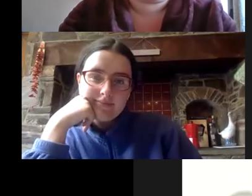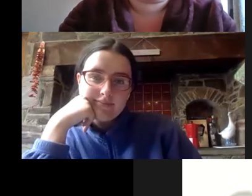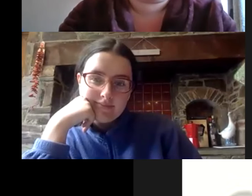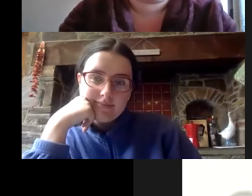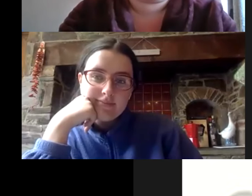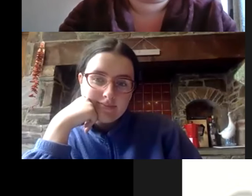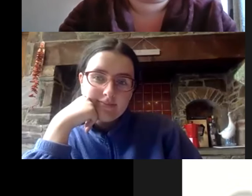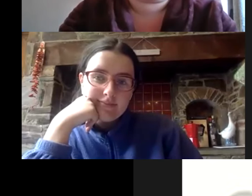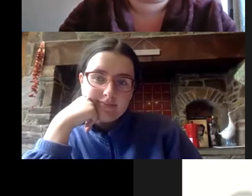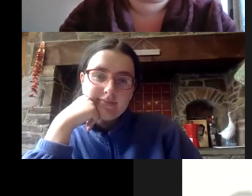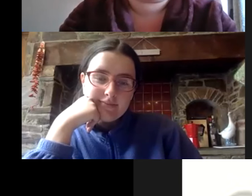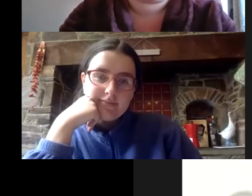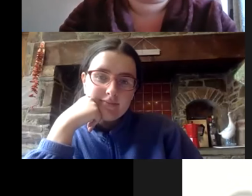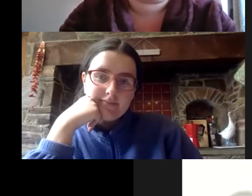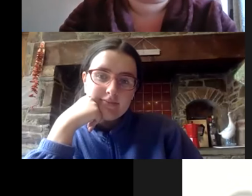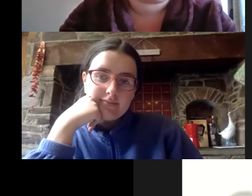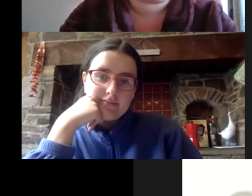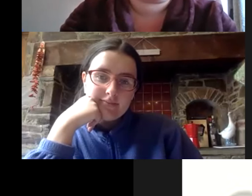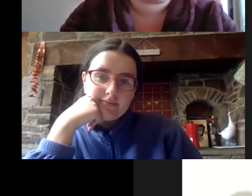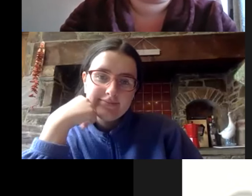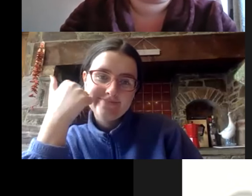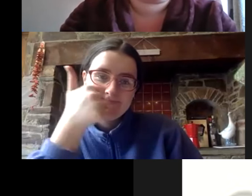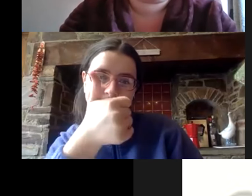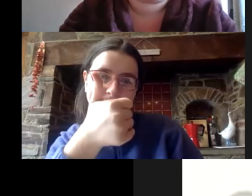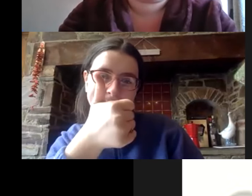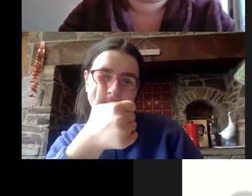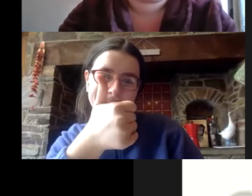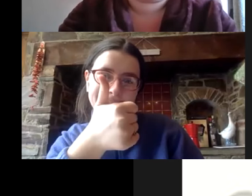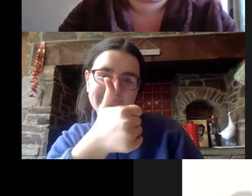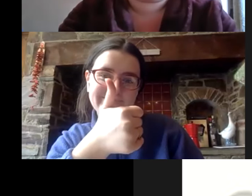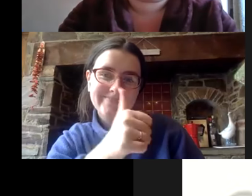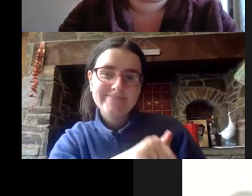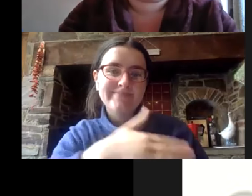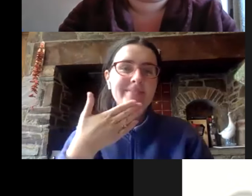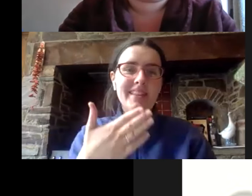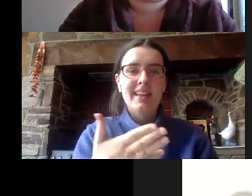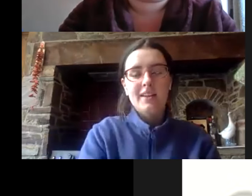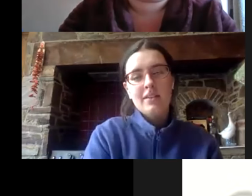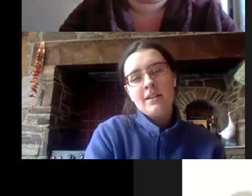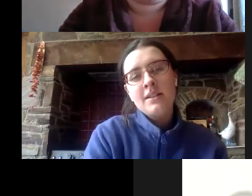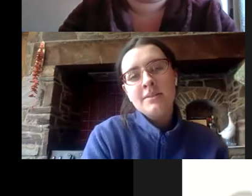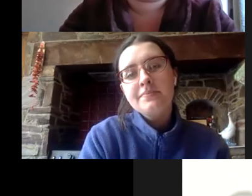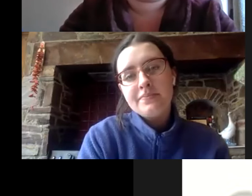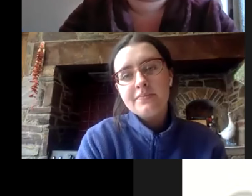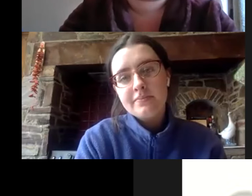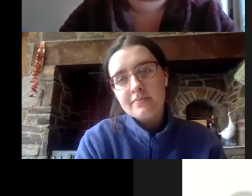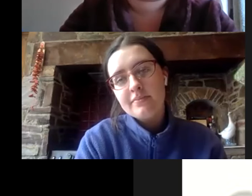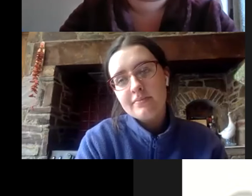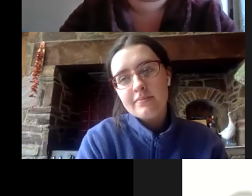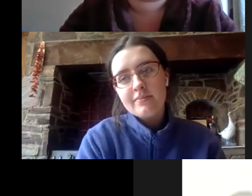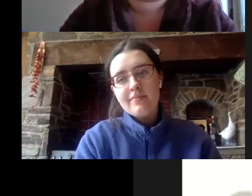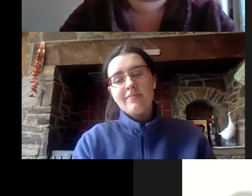or the wiki, feel free to come join me on Tuesday. I'm putting aside an hour, so it's there for